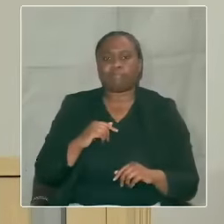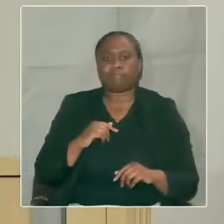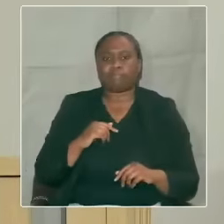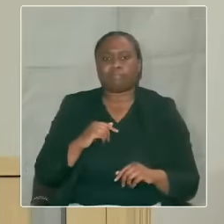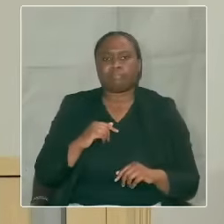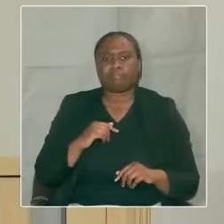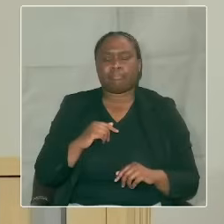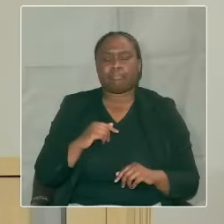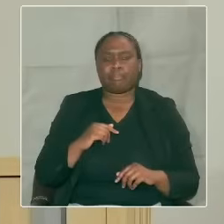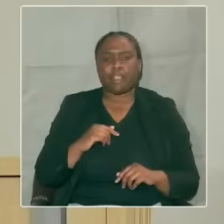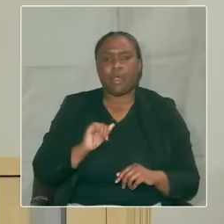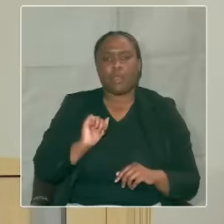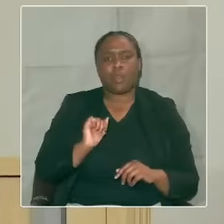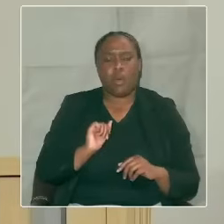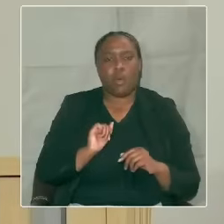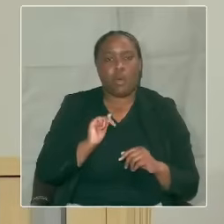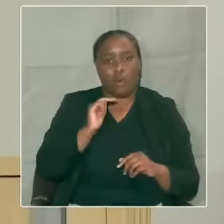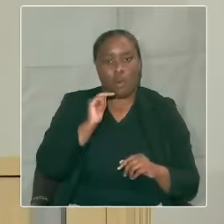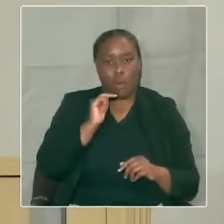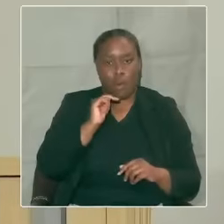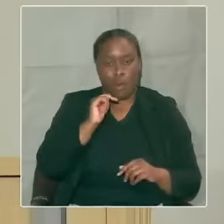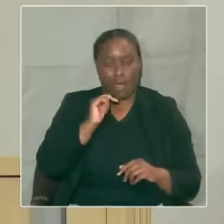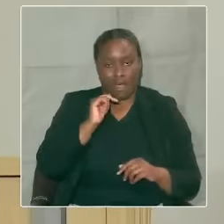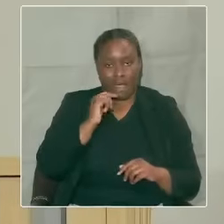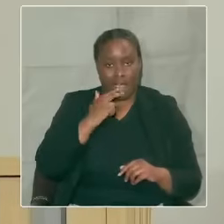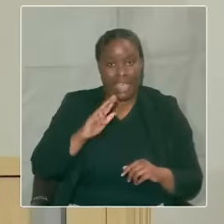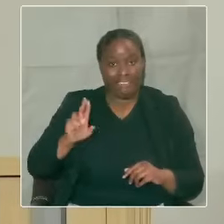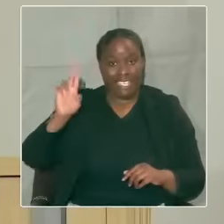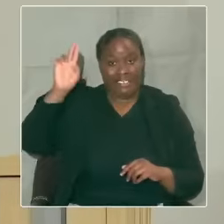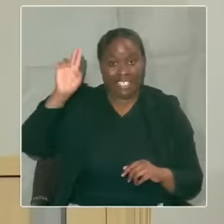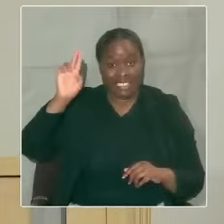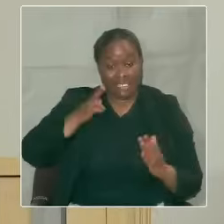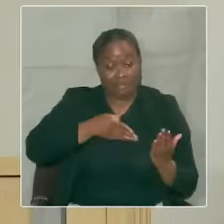further down in your affidavit,